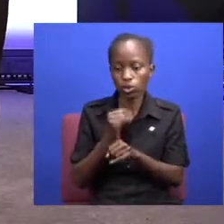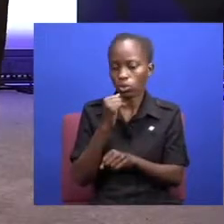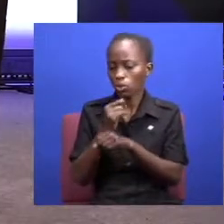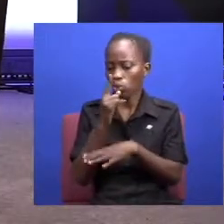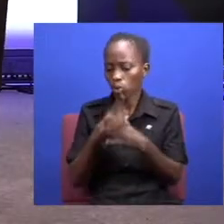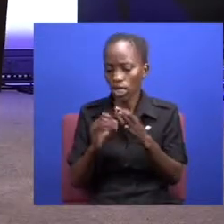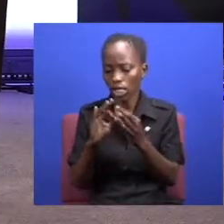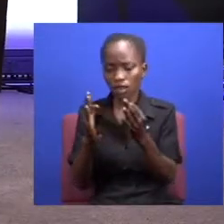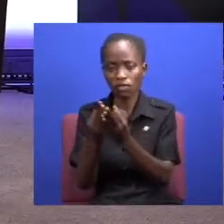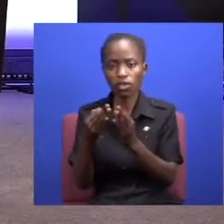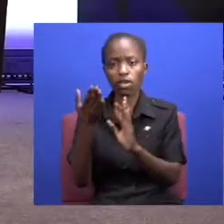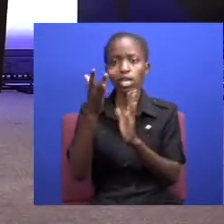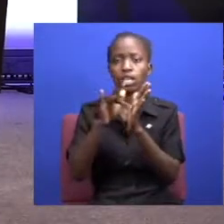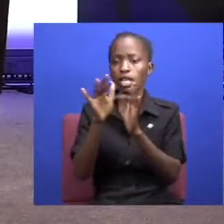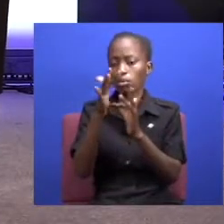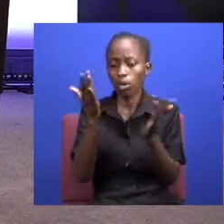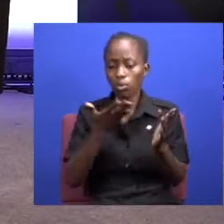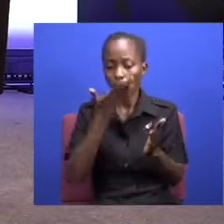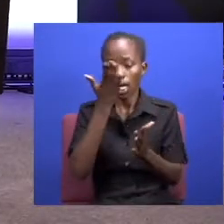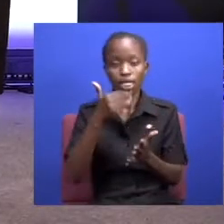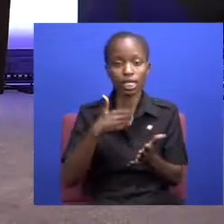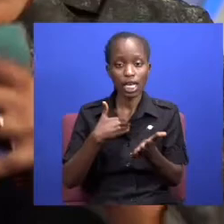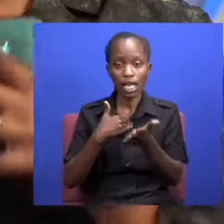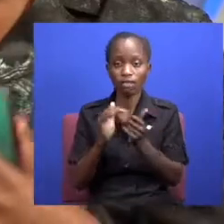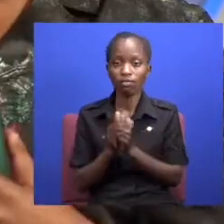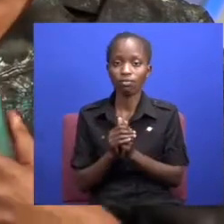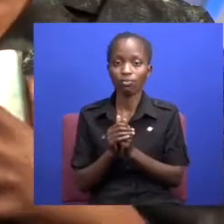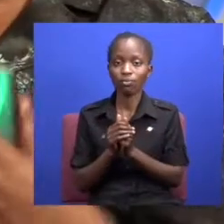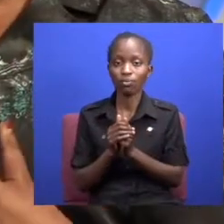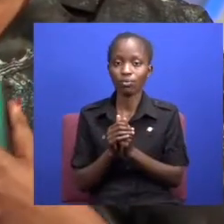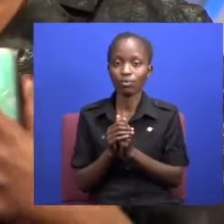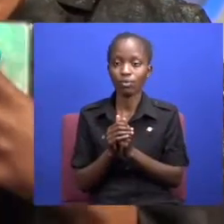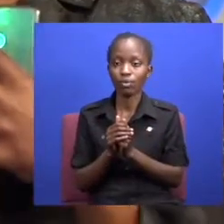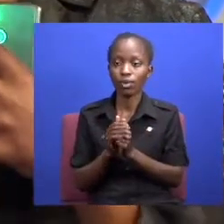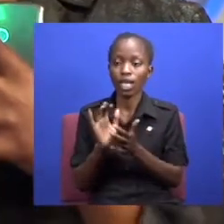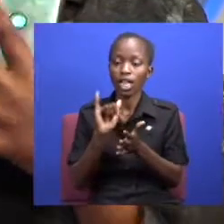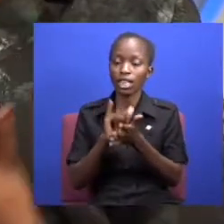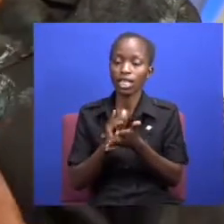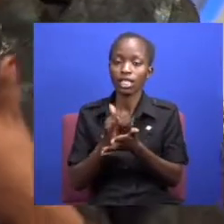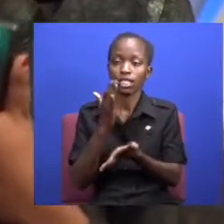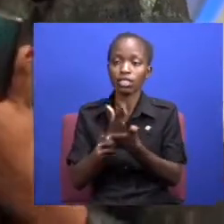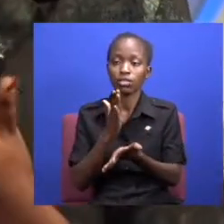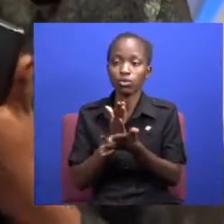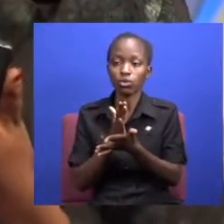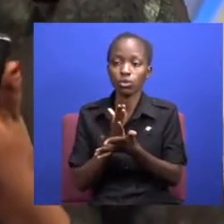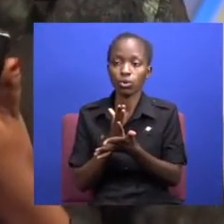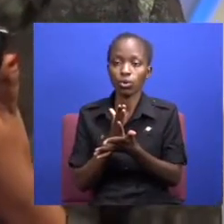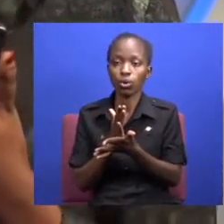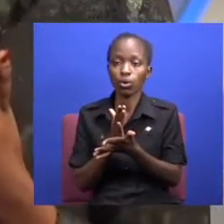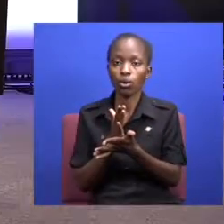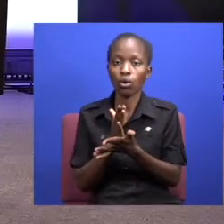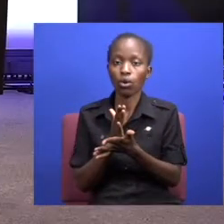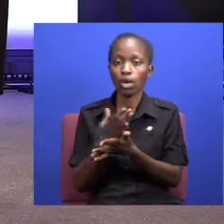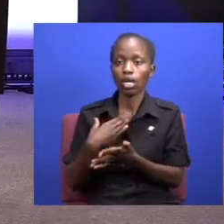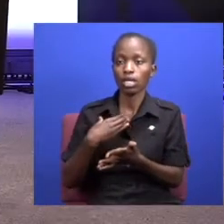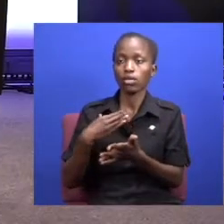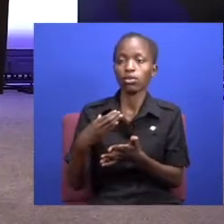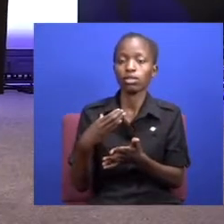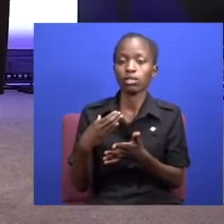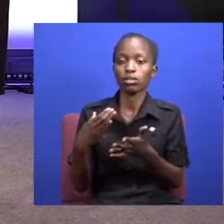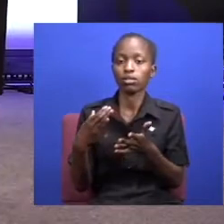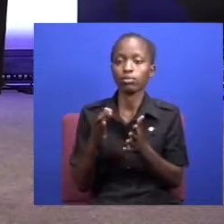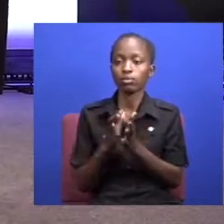what to do as a family, the Word of God speaks right to that. And that is really so true and so